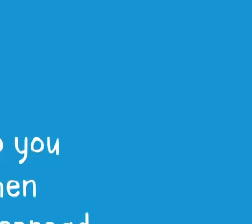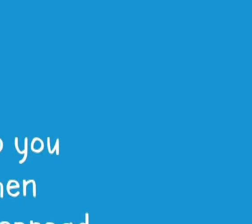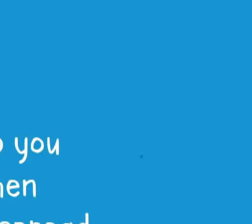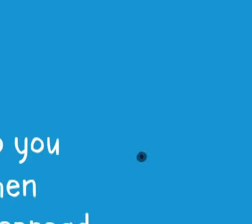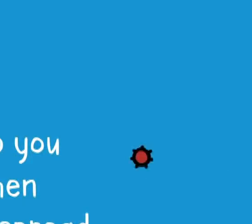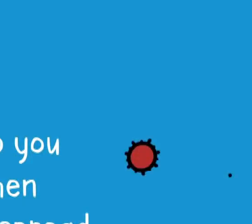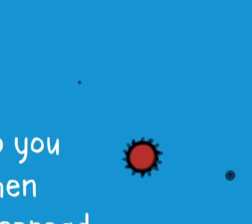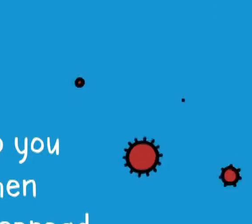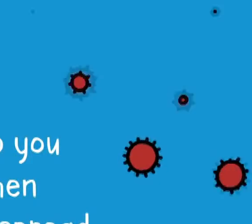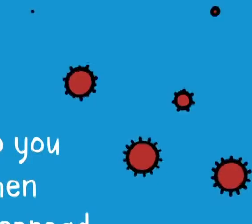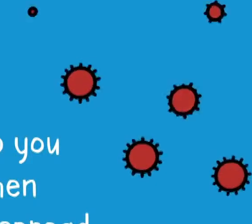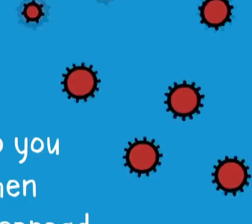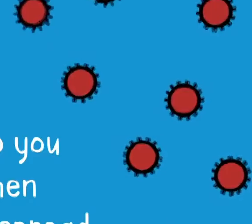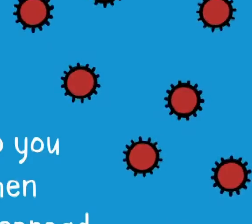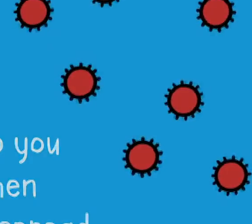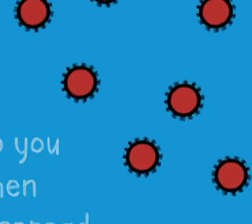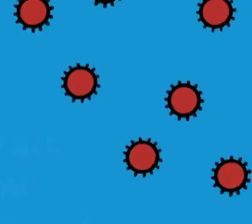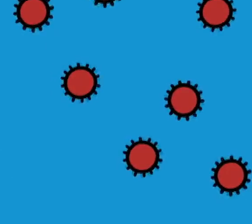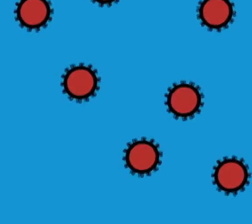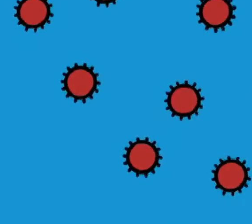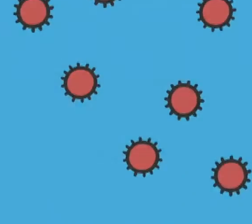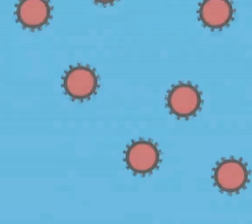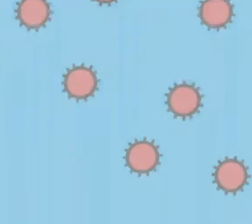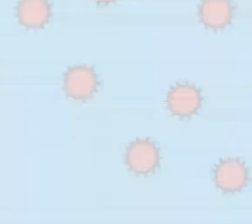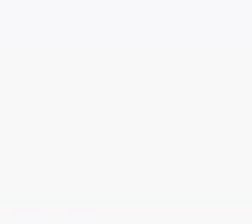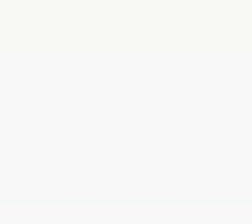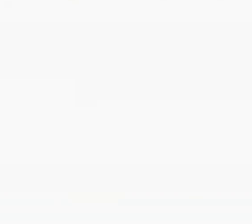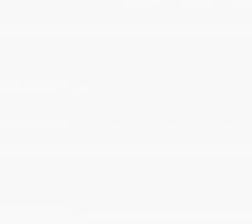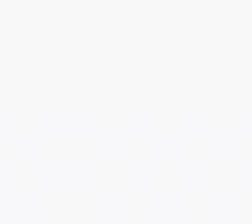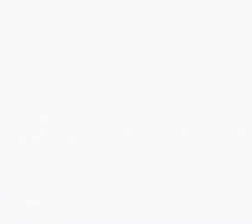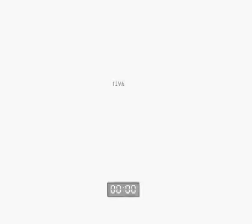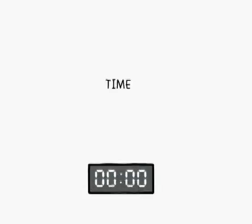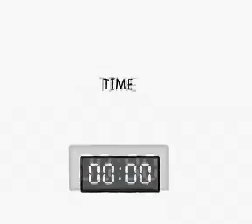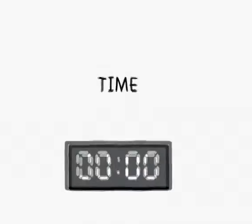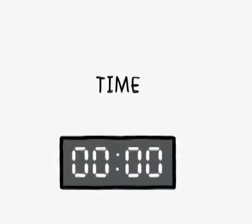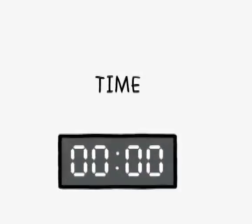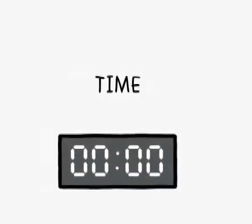area of widespread COVID-19 transmission. Consider the